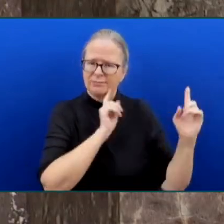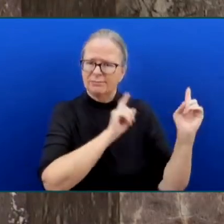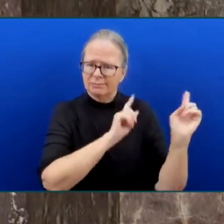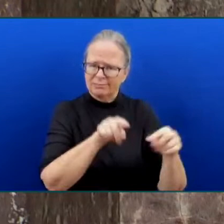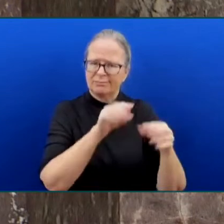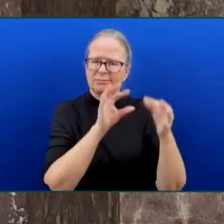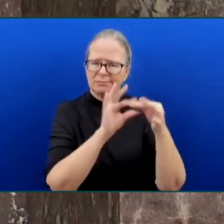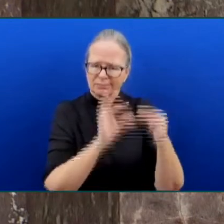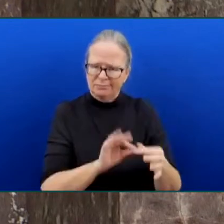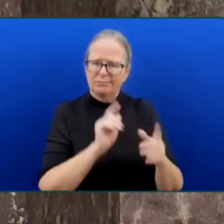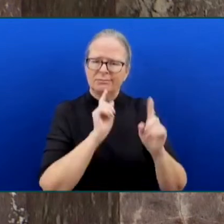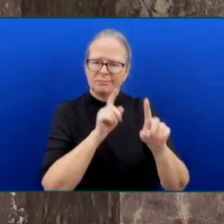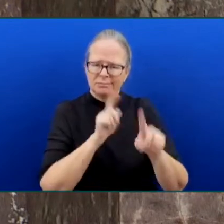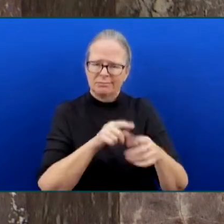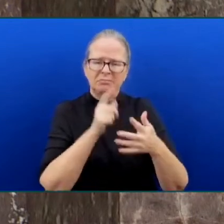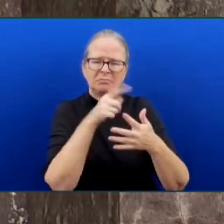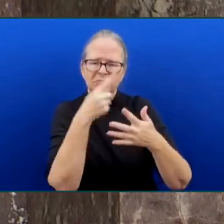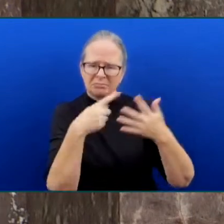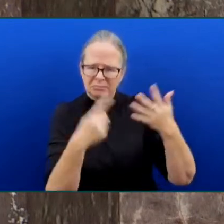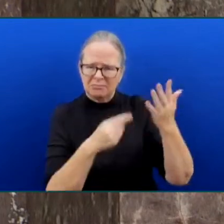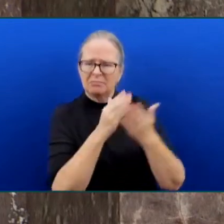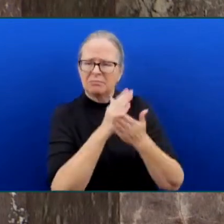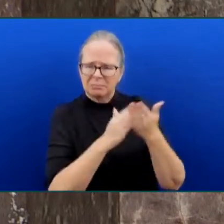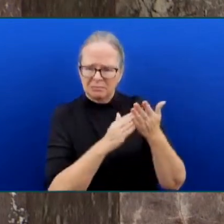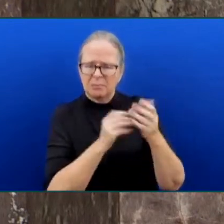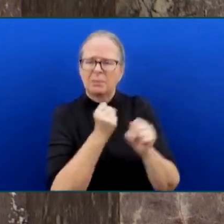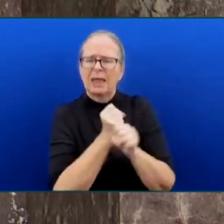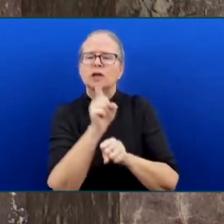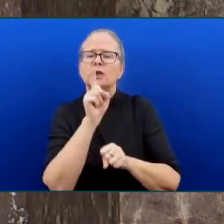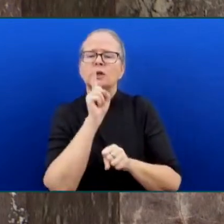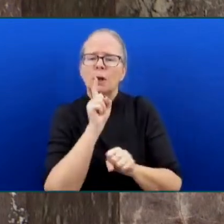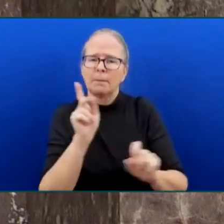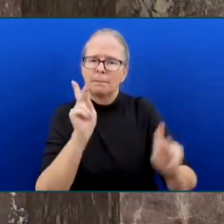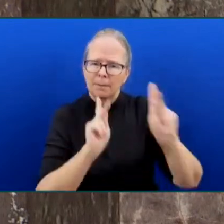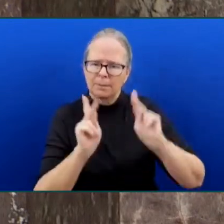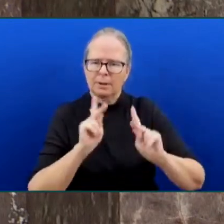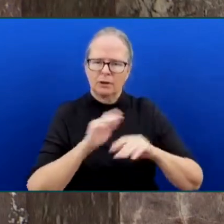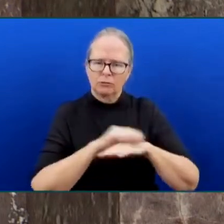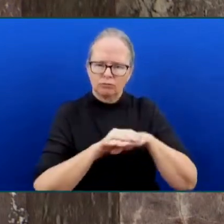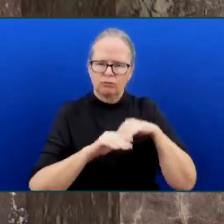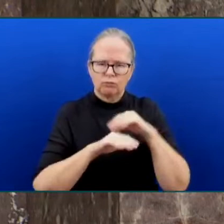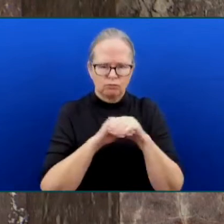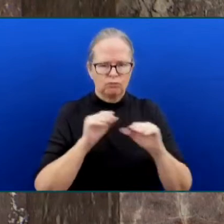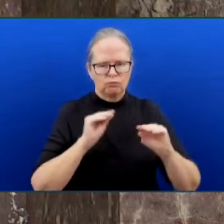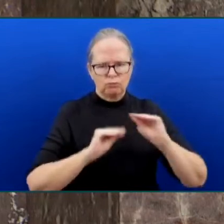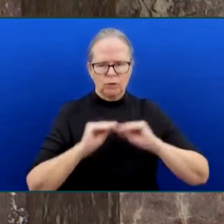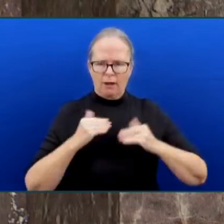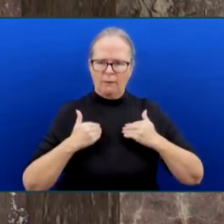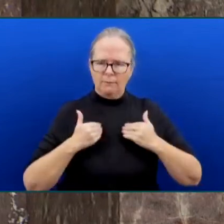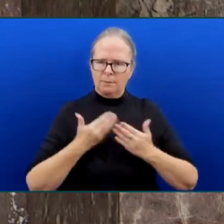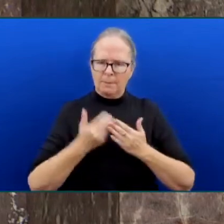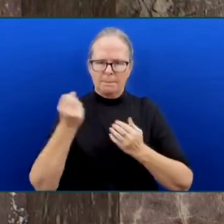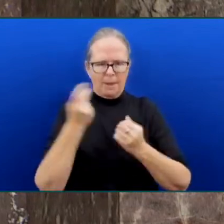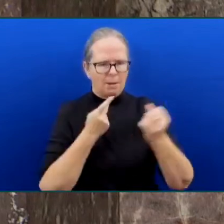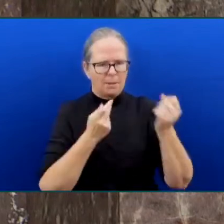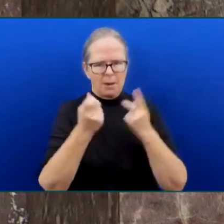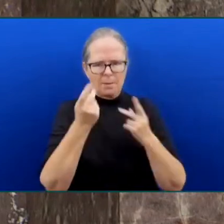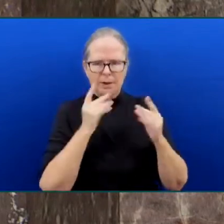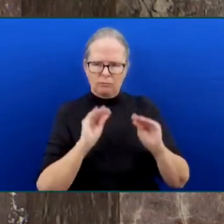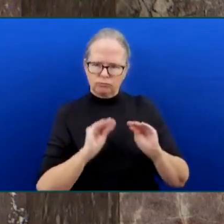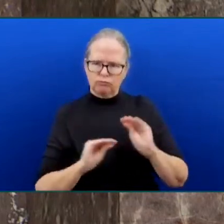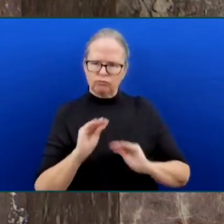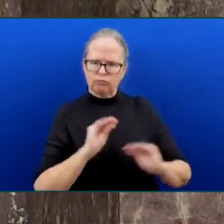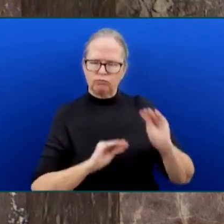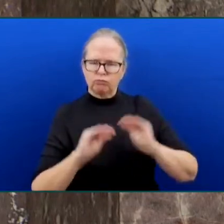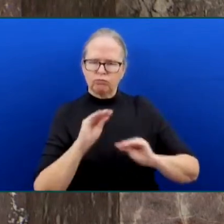more money in their pockets during these really challenging times. But, Honourable Speaker, what we've heard not only today, but throughout this session,